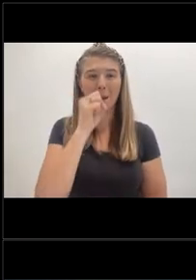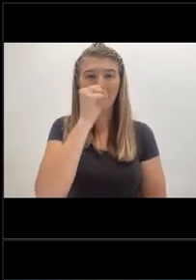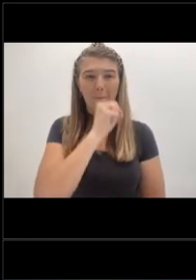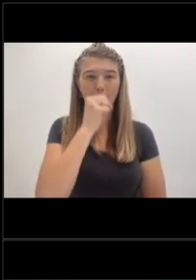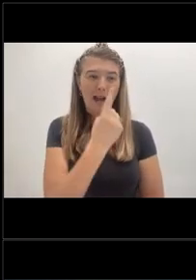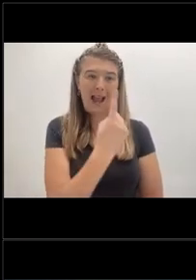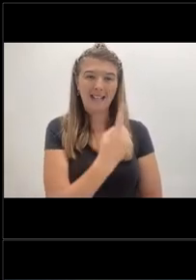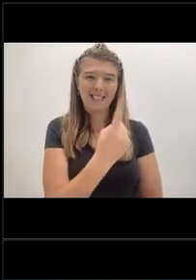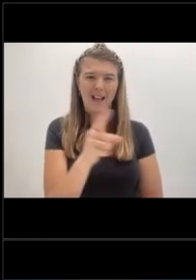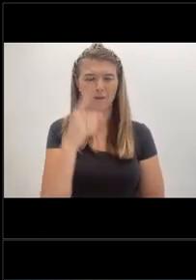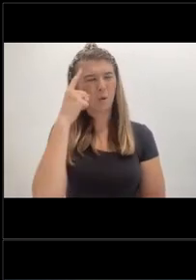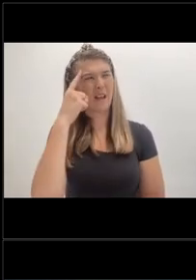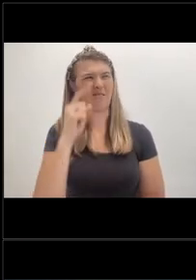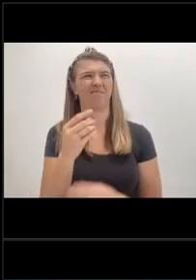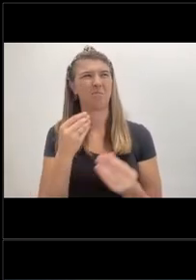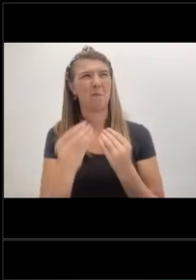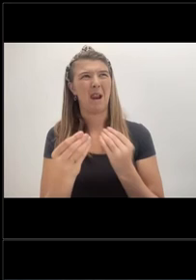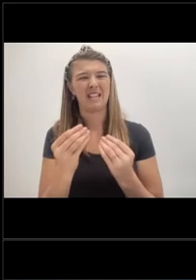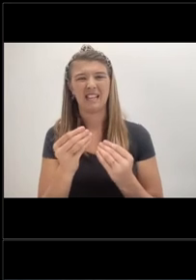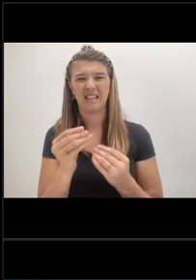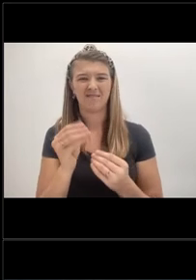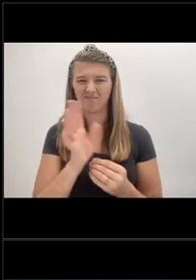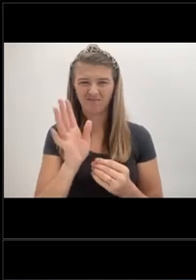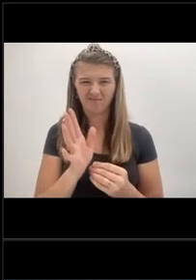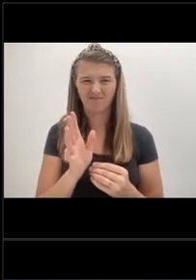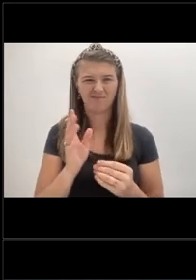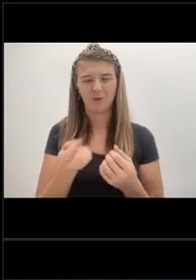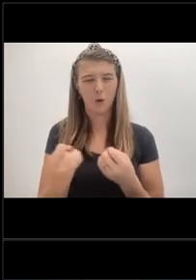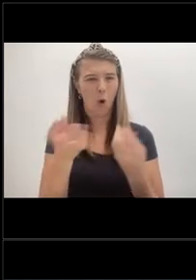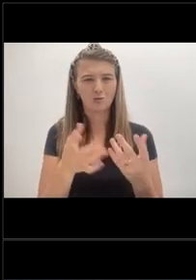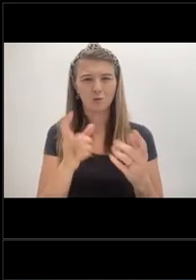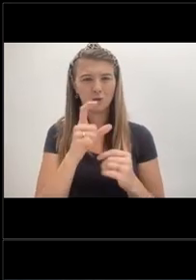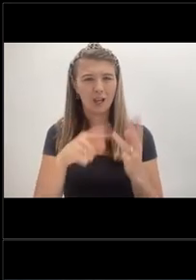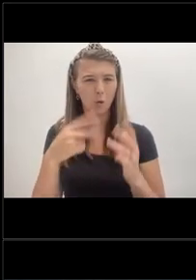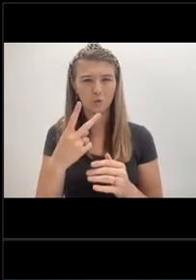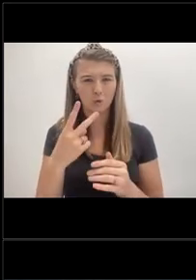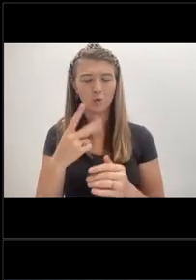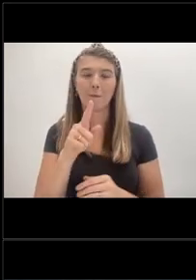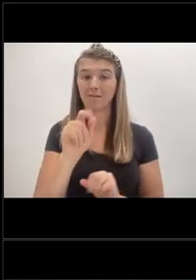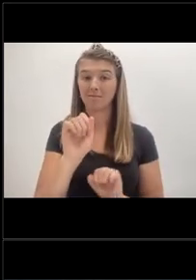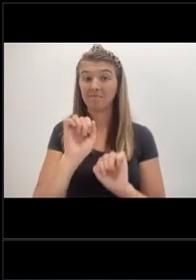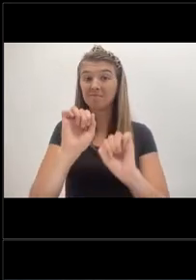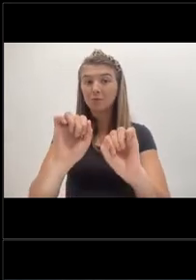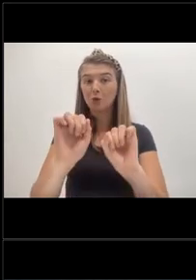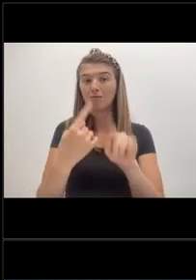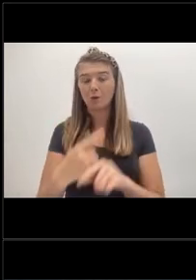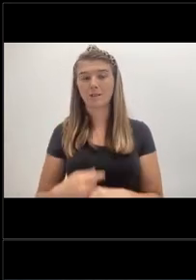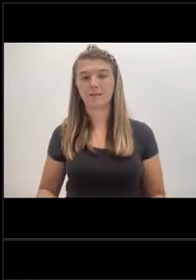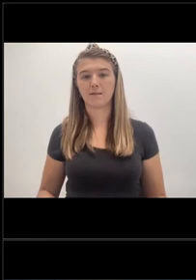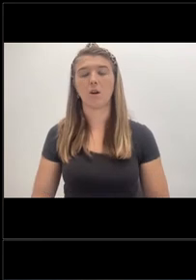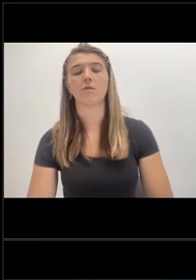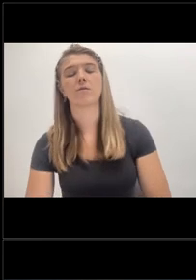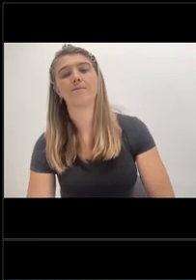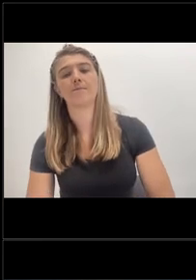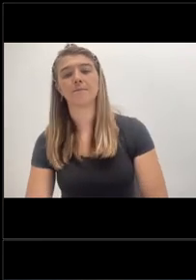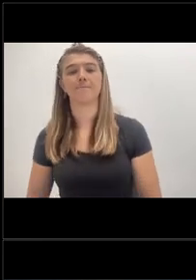plastic as being a contributor to its CO2 emissions, but let's see if you know what percentage is made up. So we're going to launch